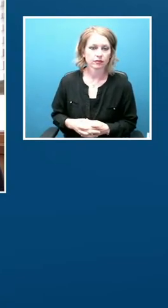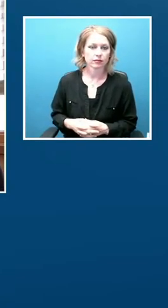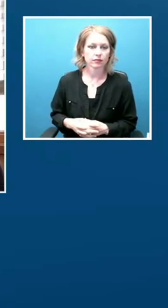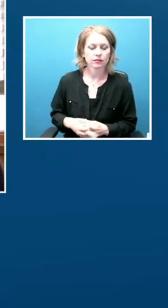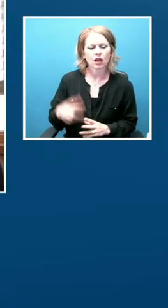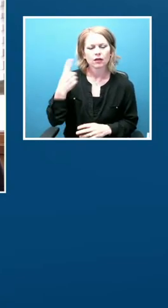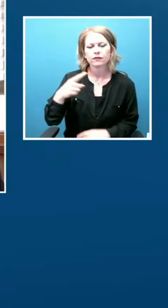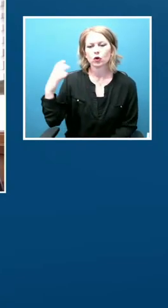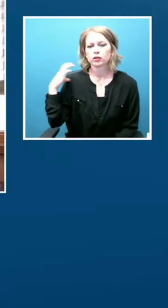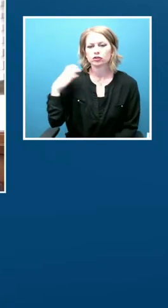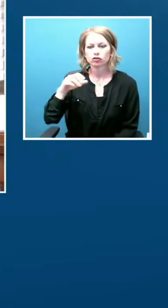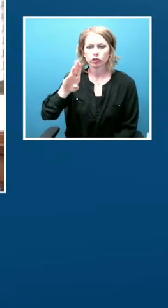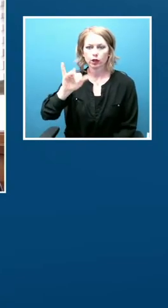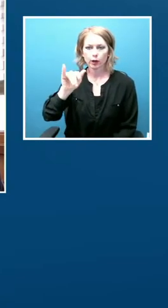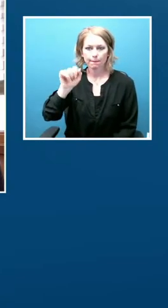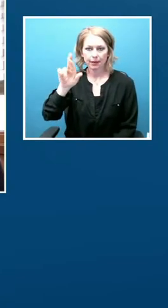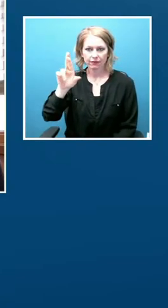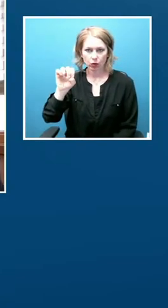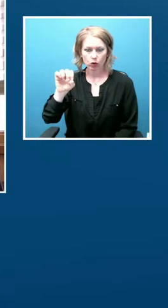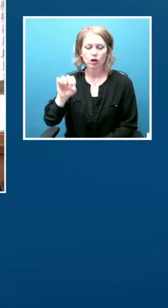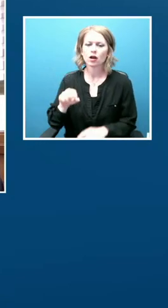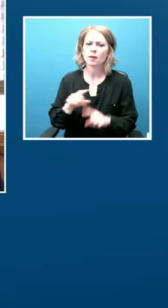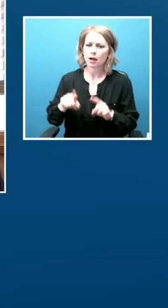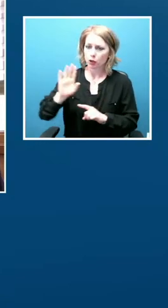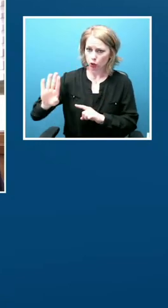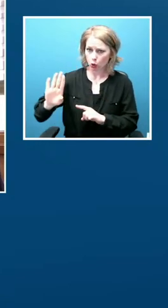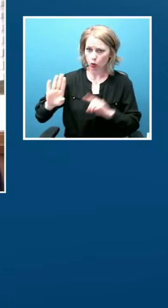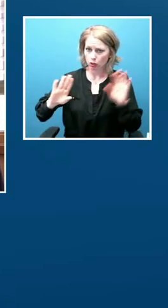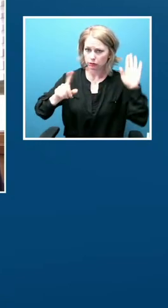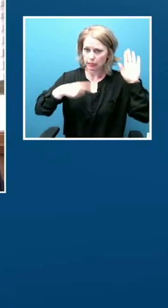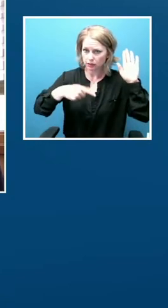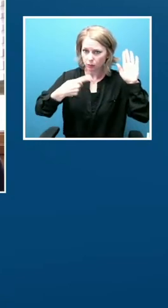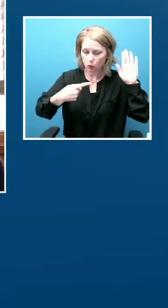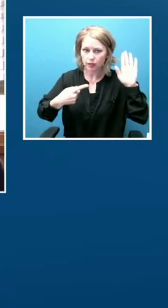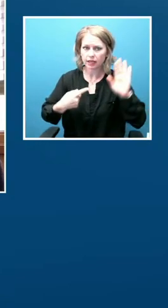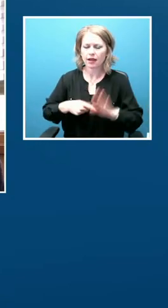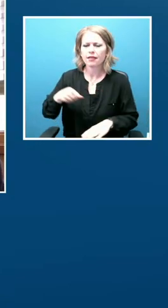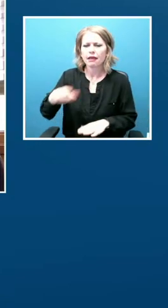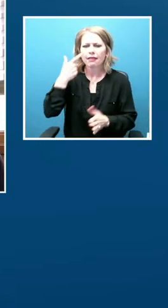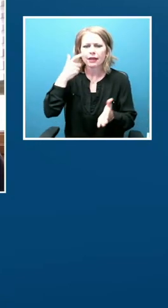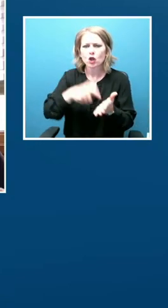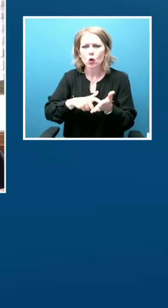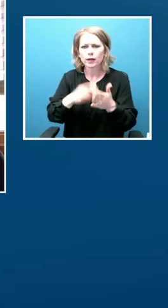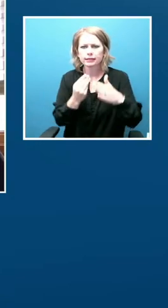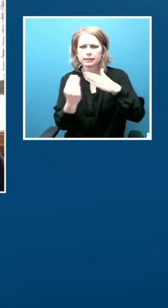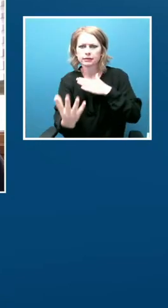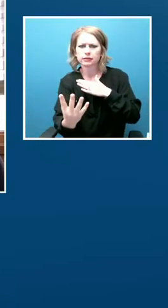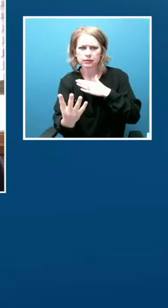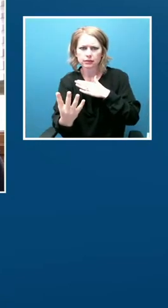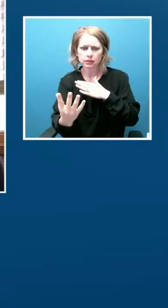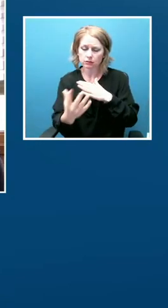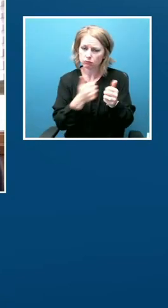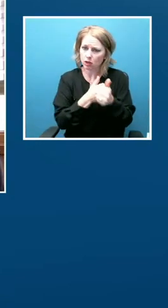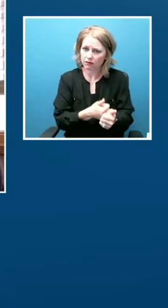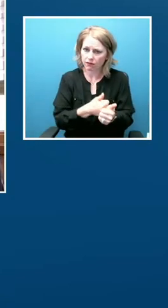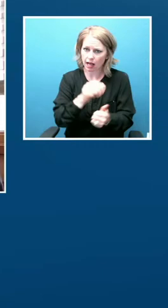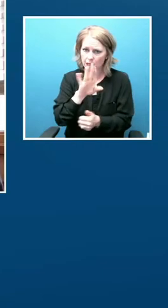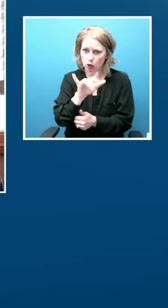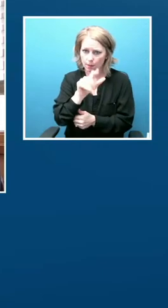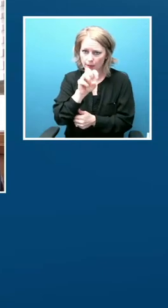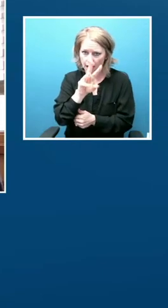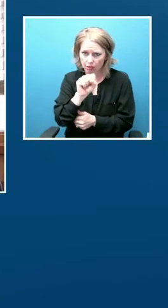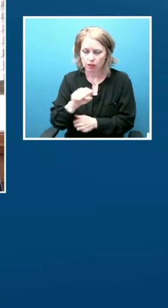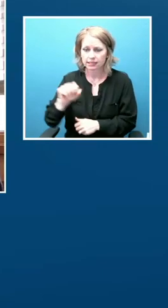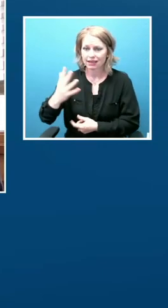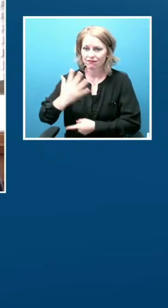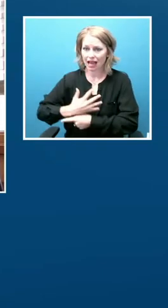I understood in your testimony that you said that the notice period was, by your bylaws, was 5 days, but you had